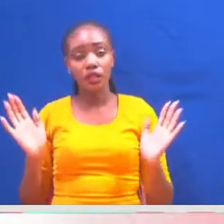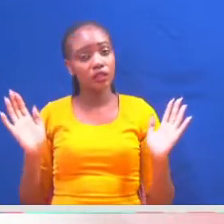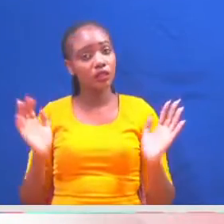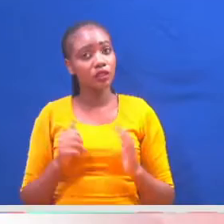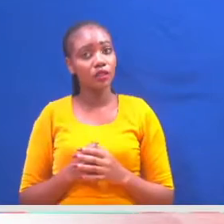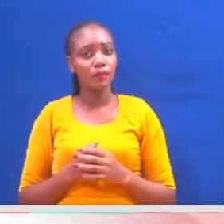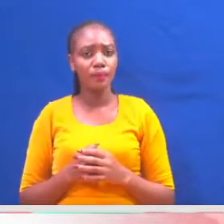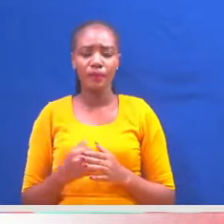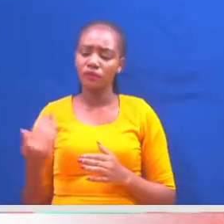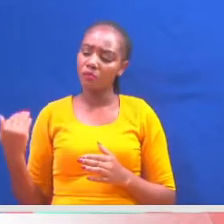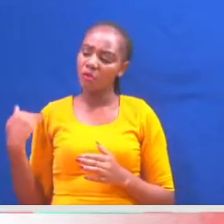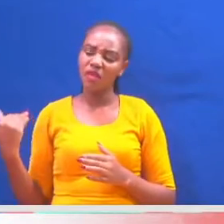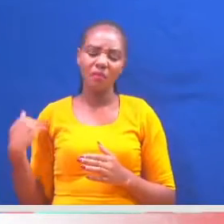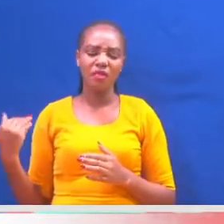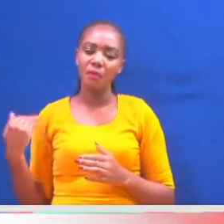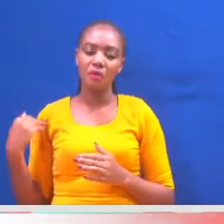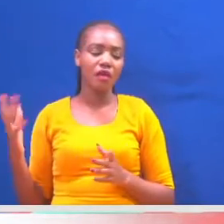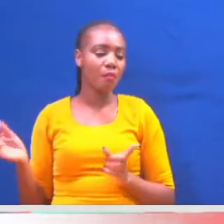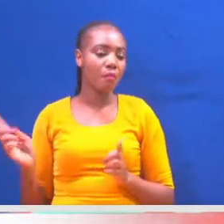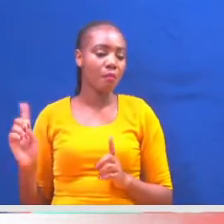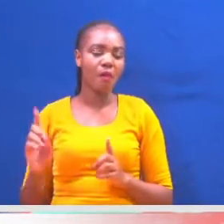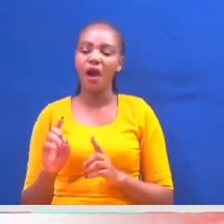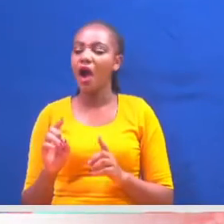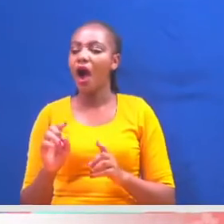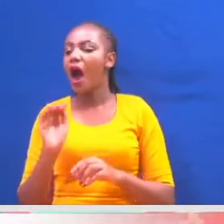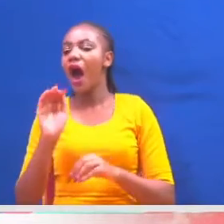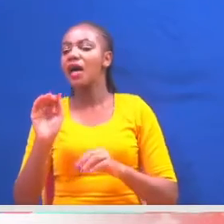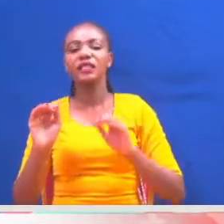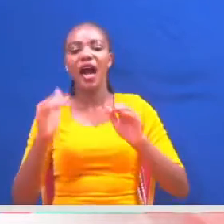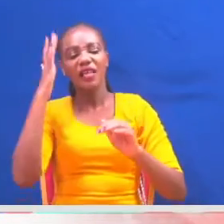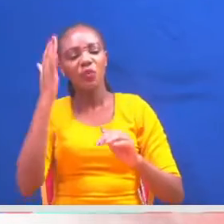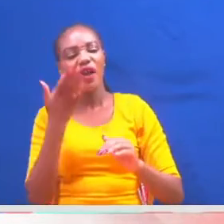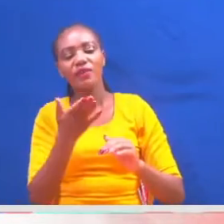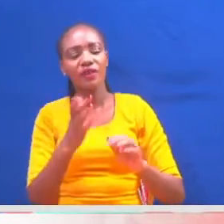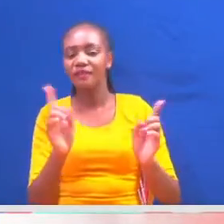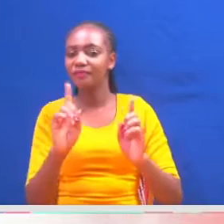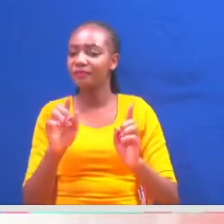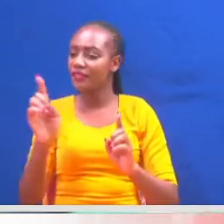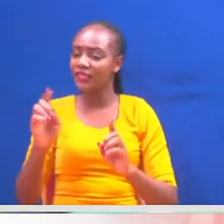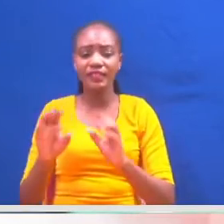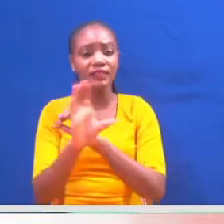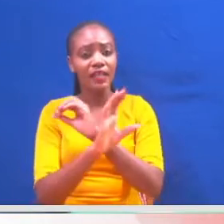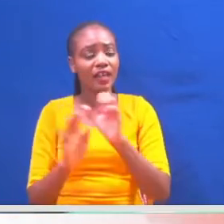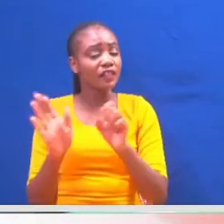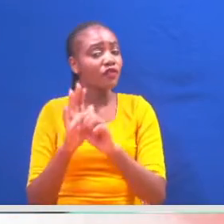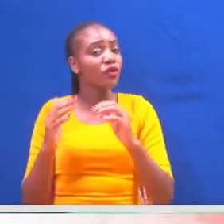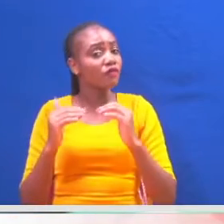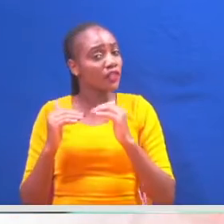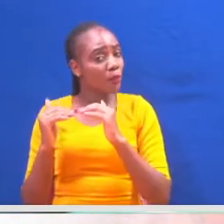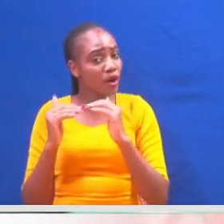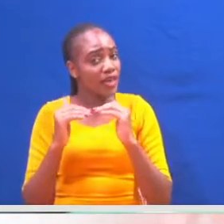nobody should be bothered. You know, and nobody should ask anybody why you are still here. This is a democratic country. The Jubilee